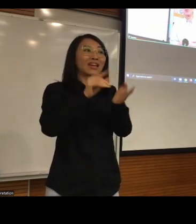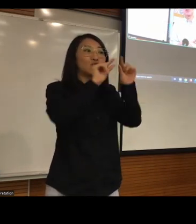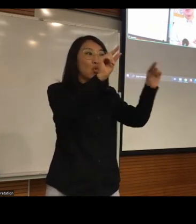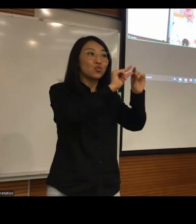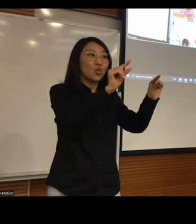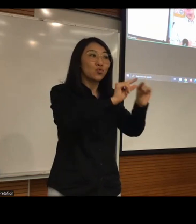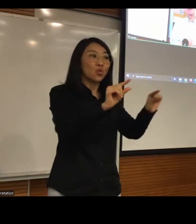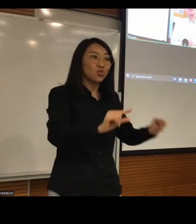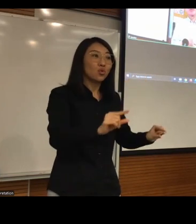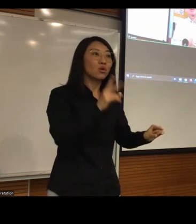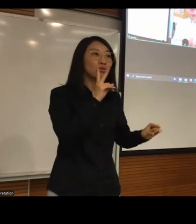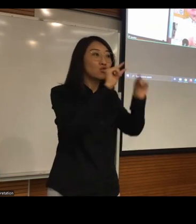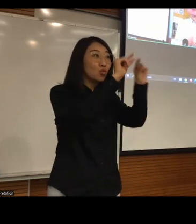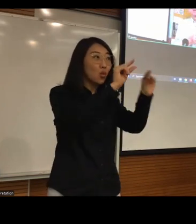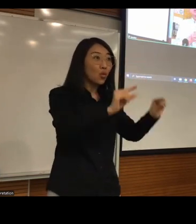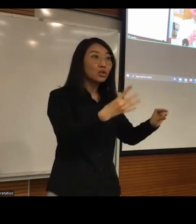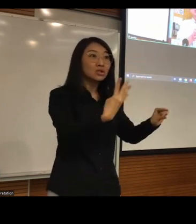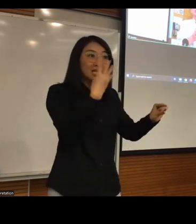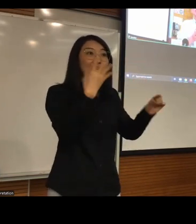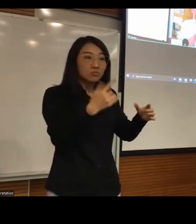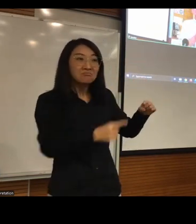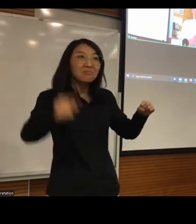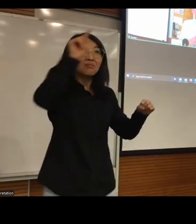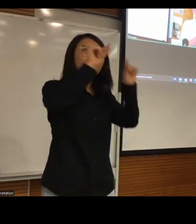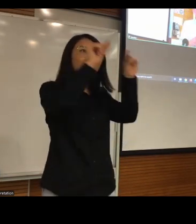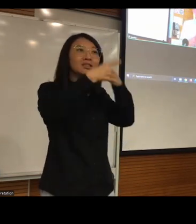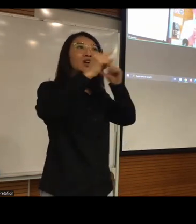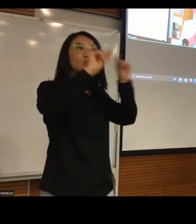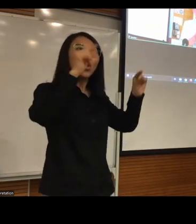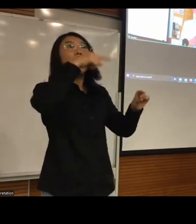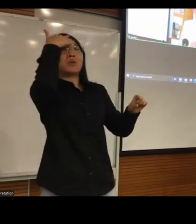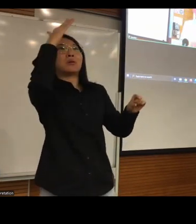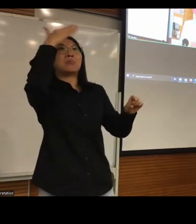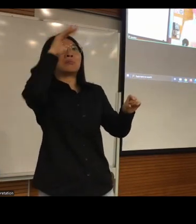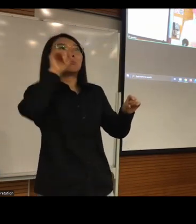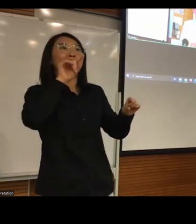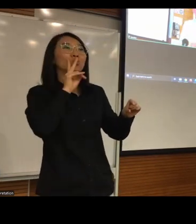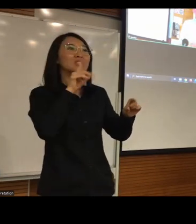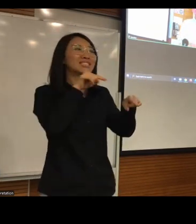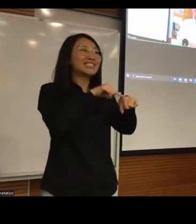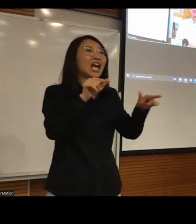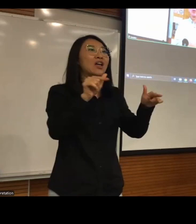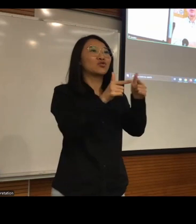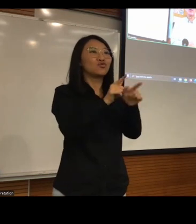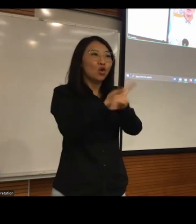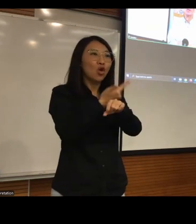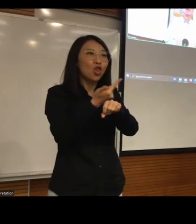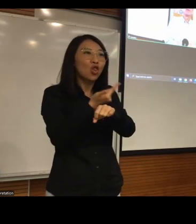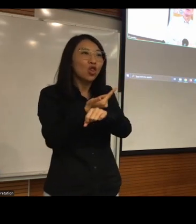sentence says. And in some cases, it's a very short distance. There are no words in between. So this is dependency